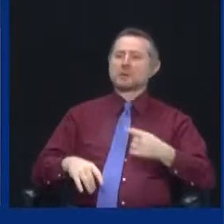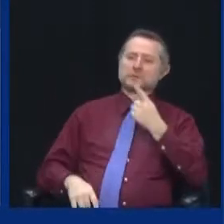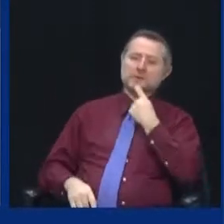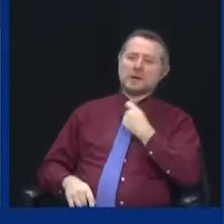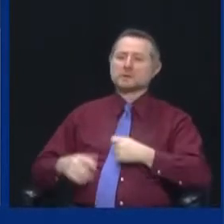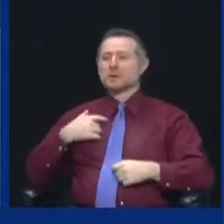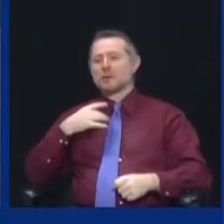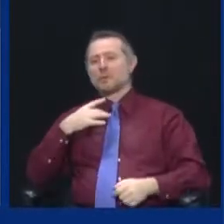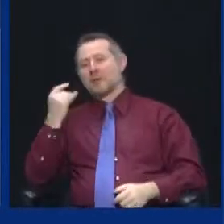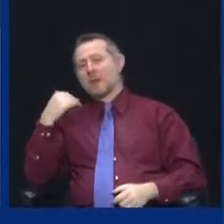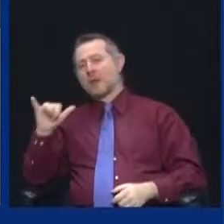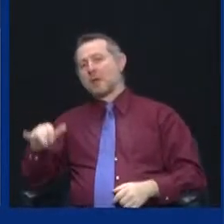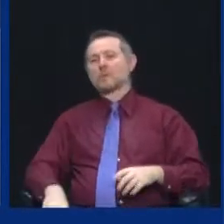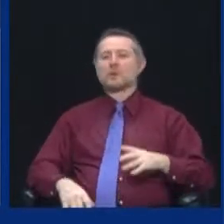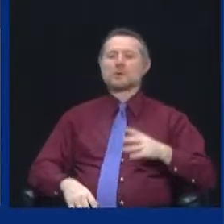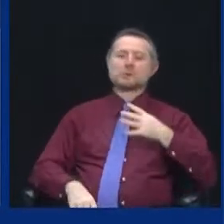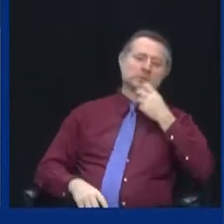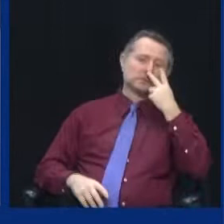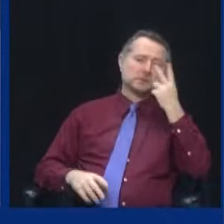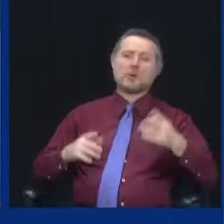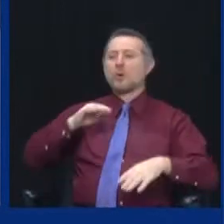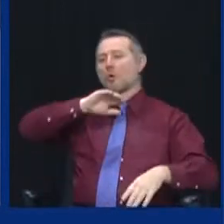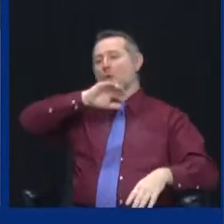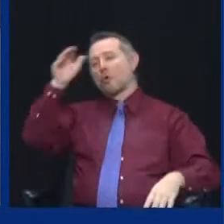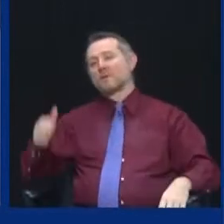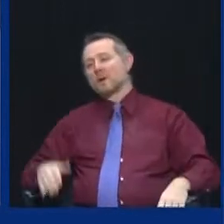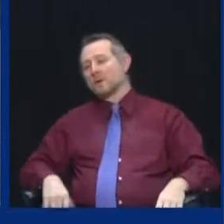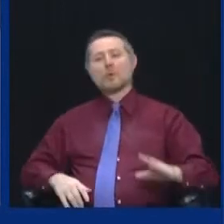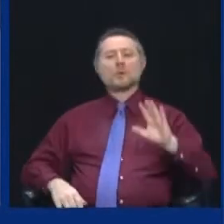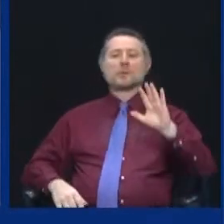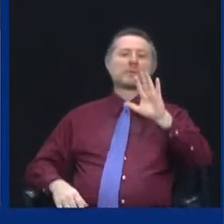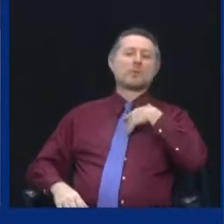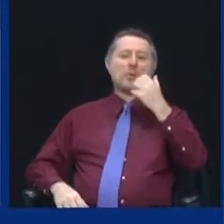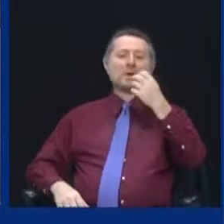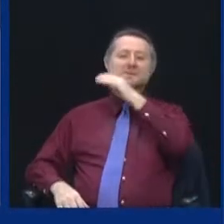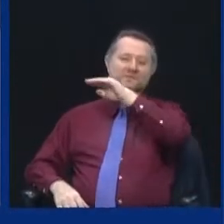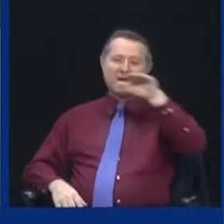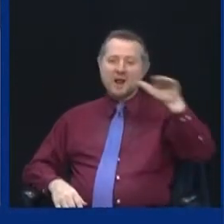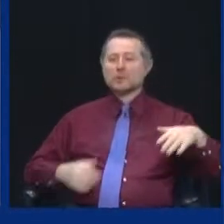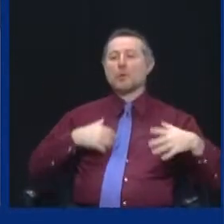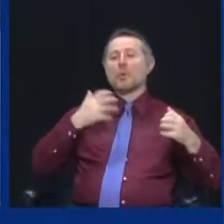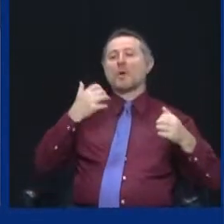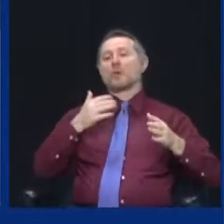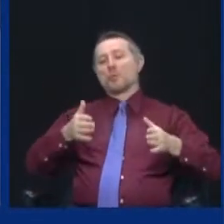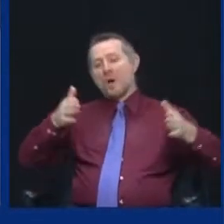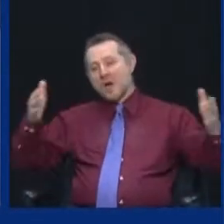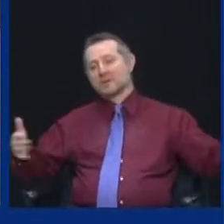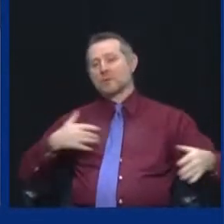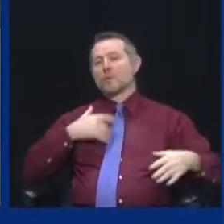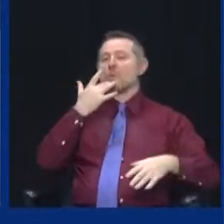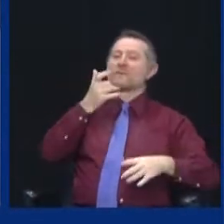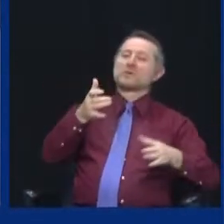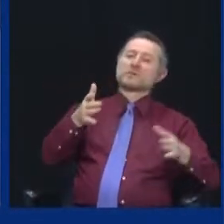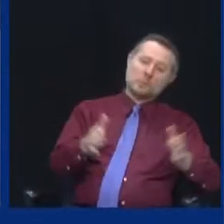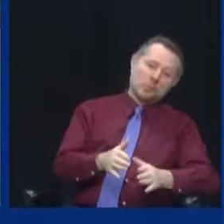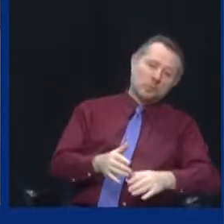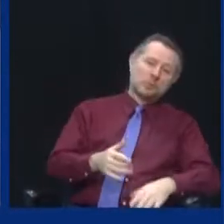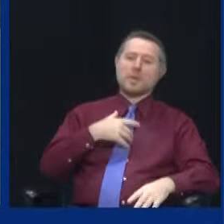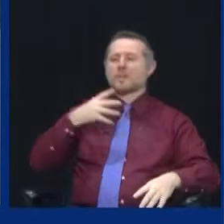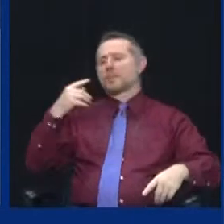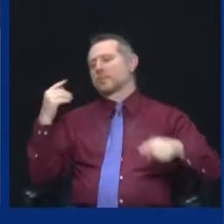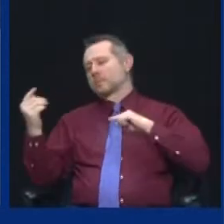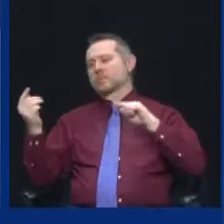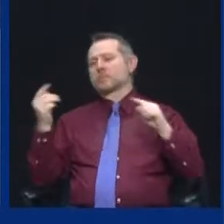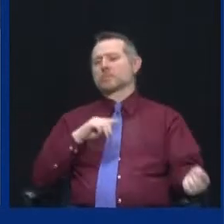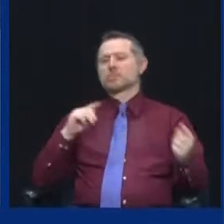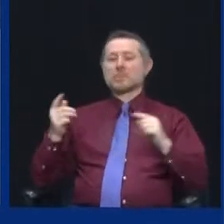an arch. No, I like flat. I like a wide, but you like narrow. Debated